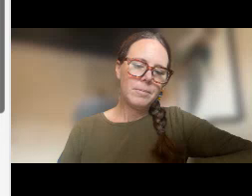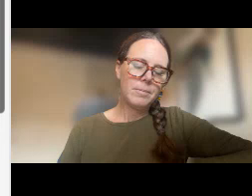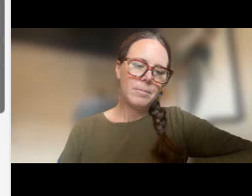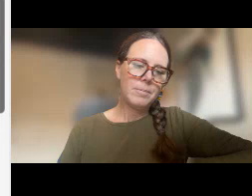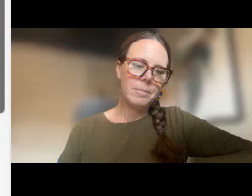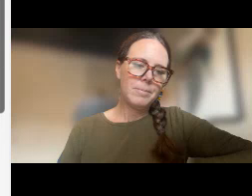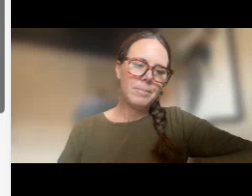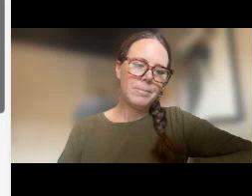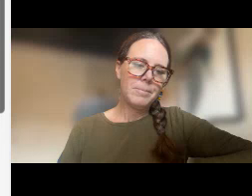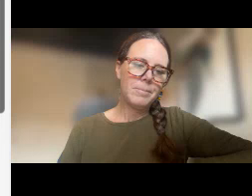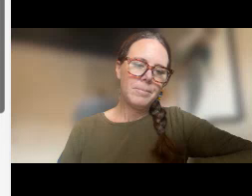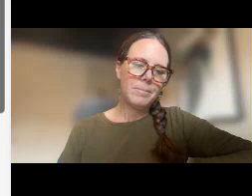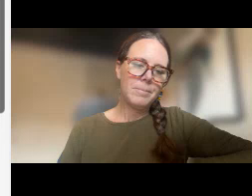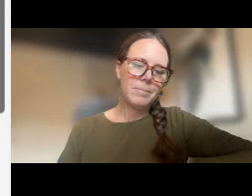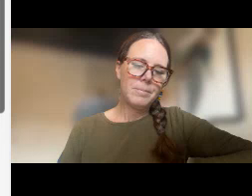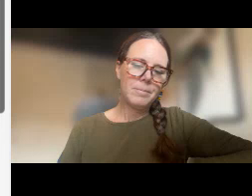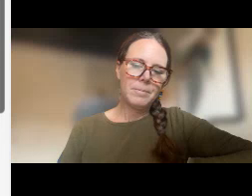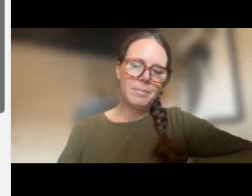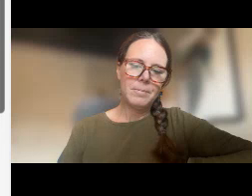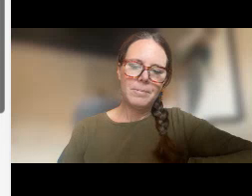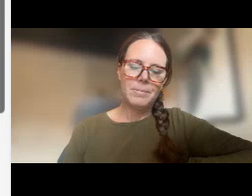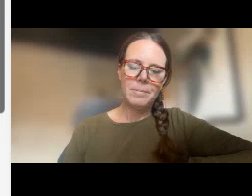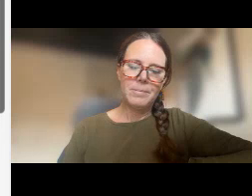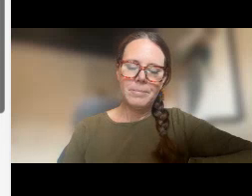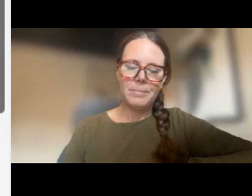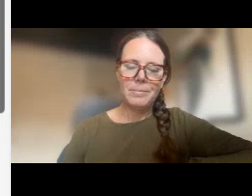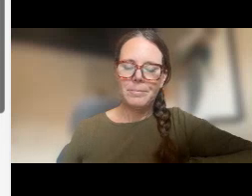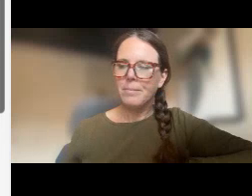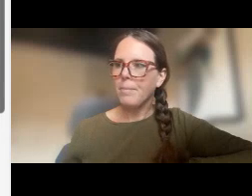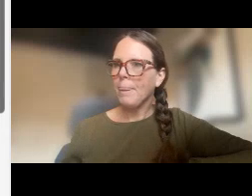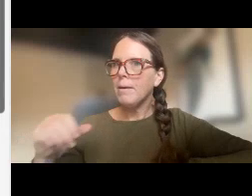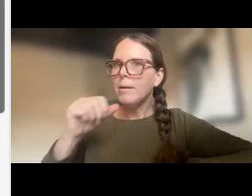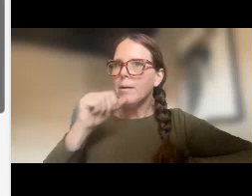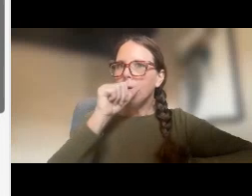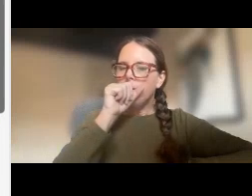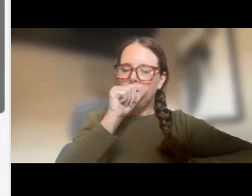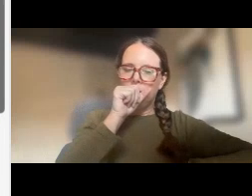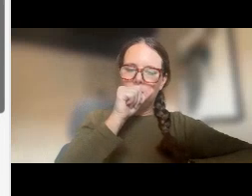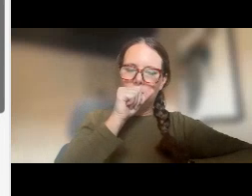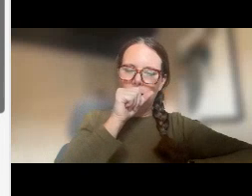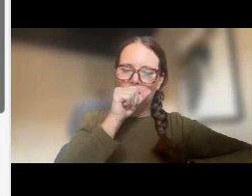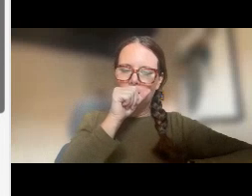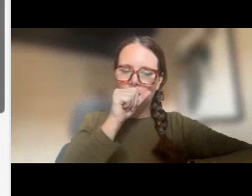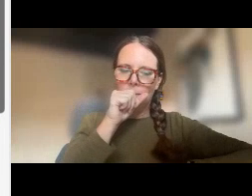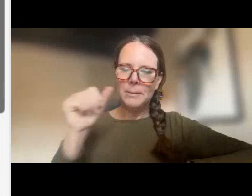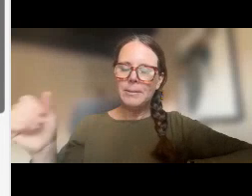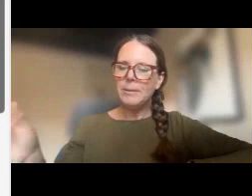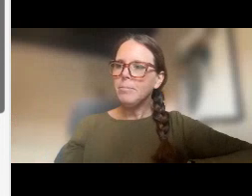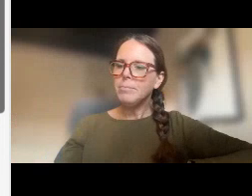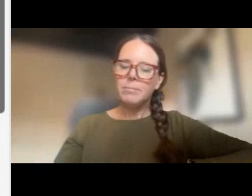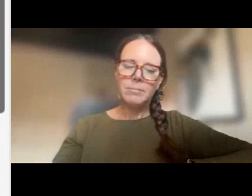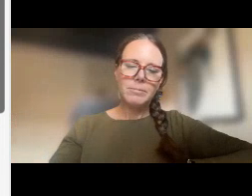flag what we got here. So what I am doing is highlighting